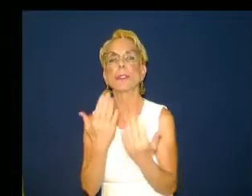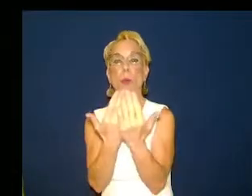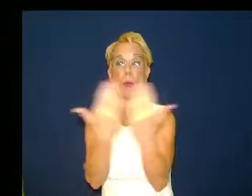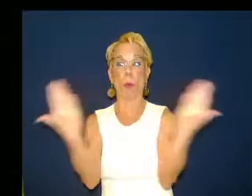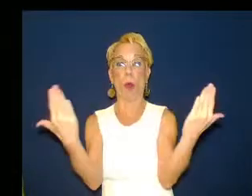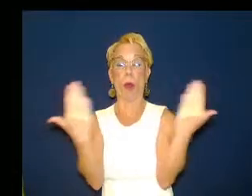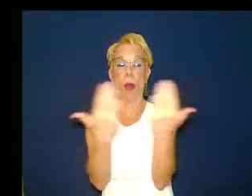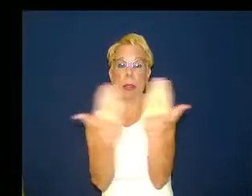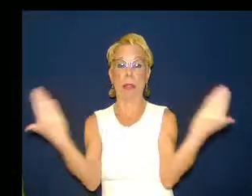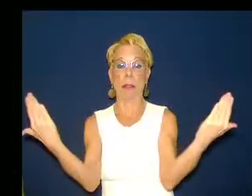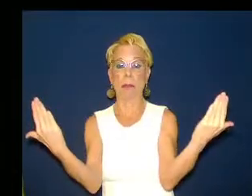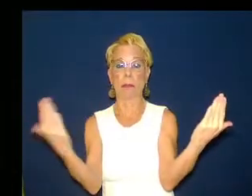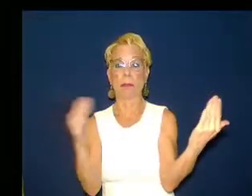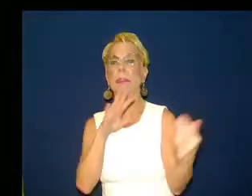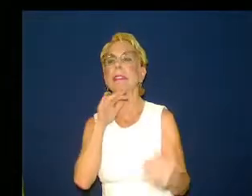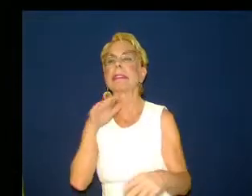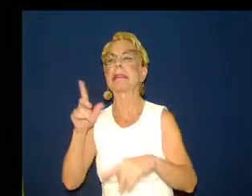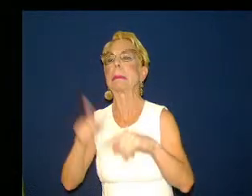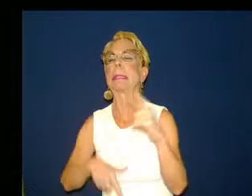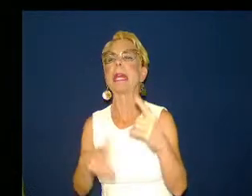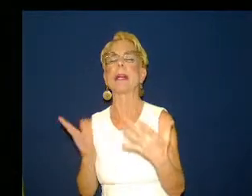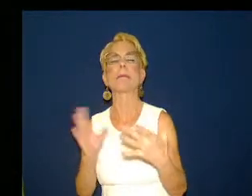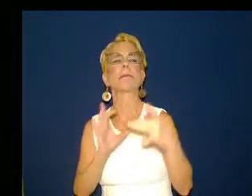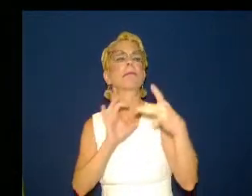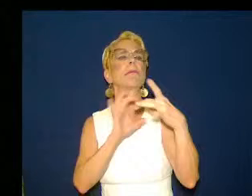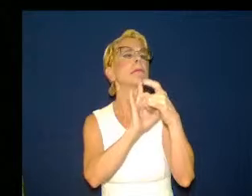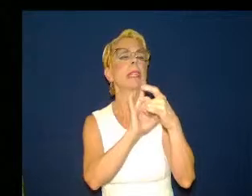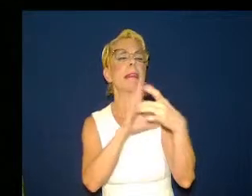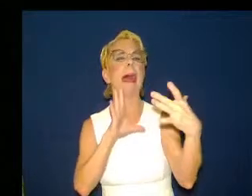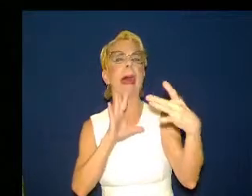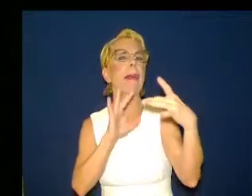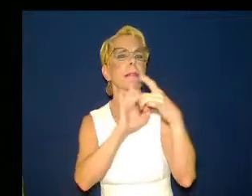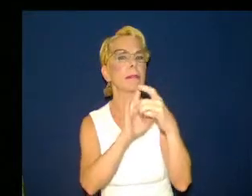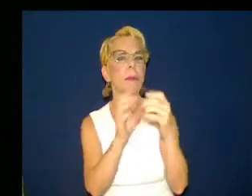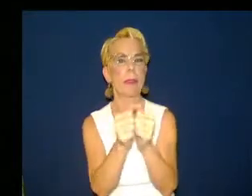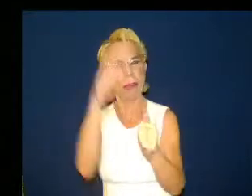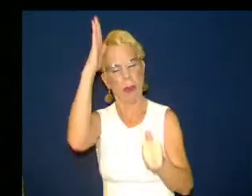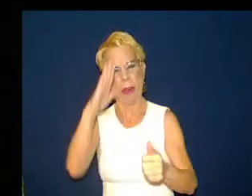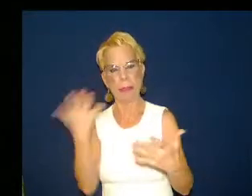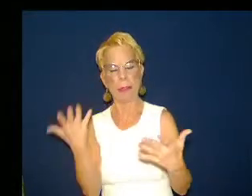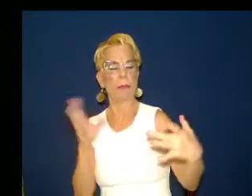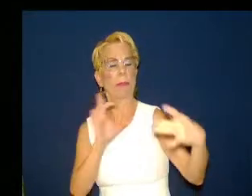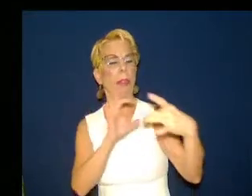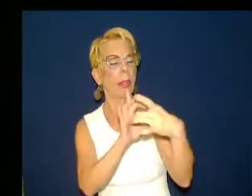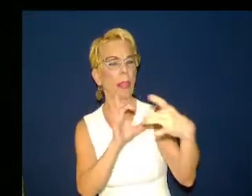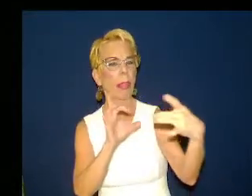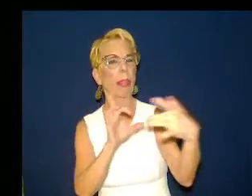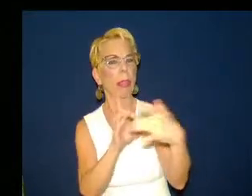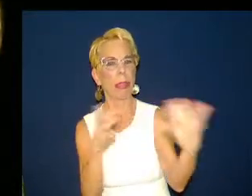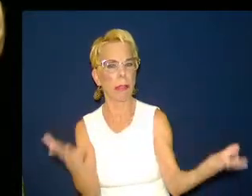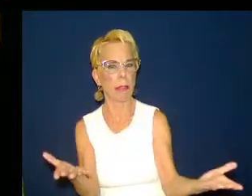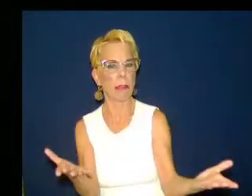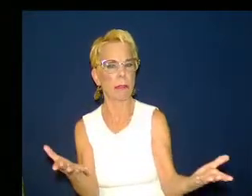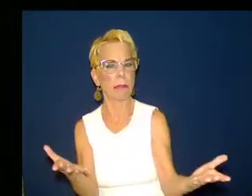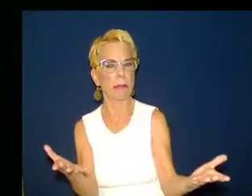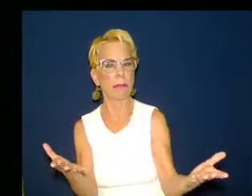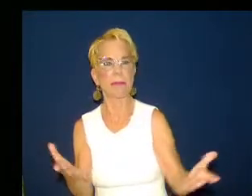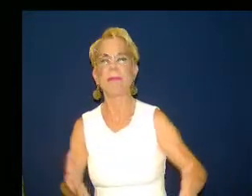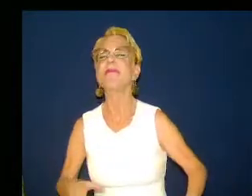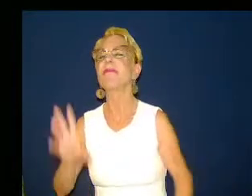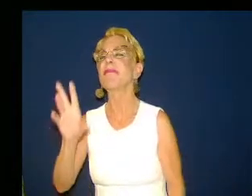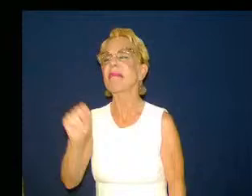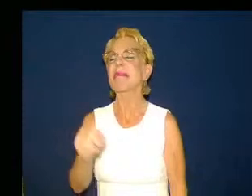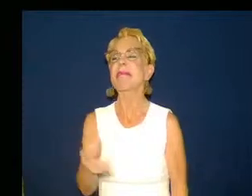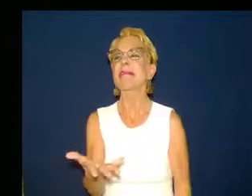It's just like talking to a wall. I've been praying for 25 years for some of the same